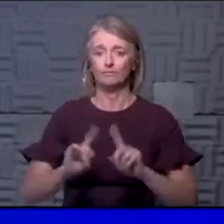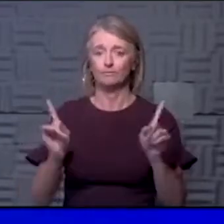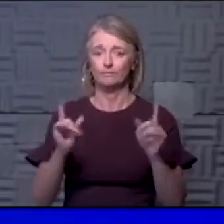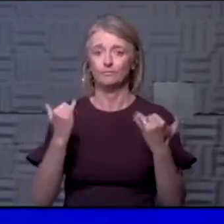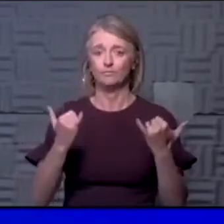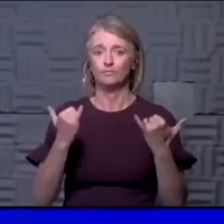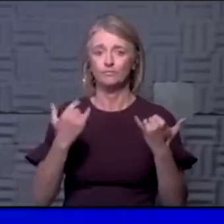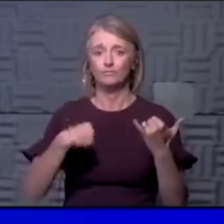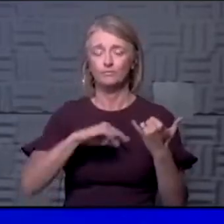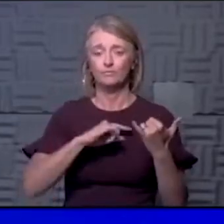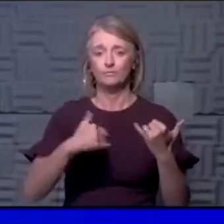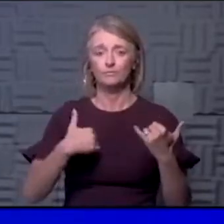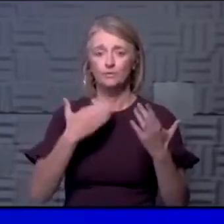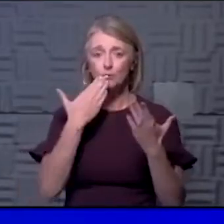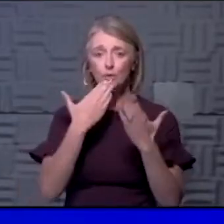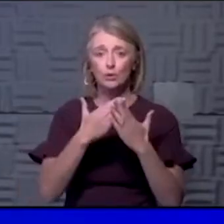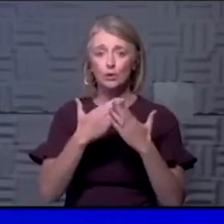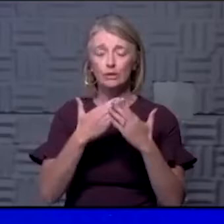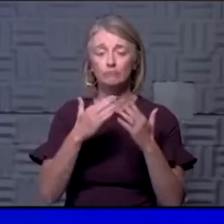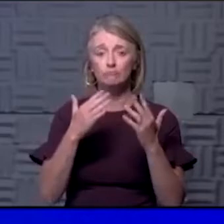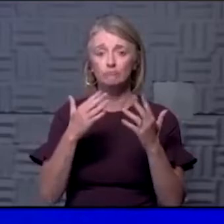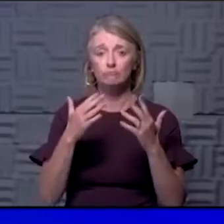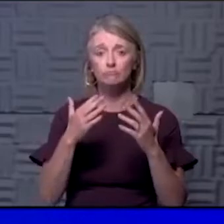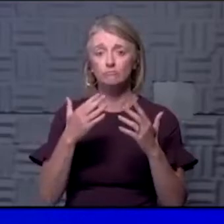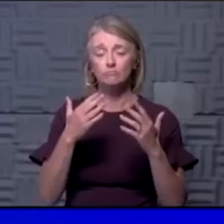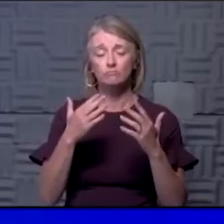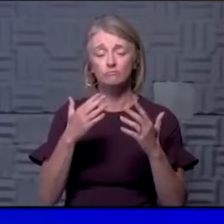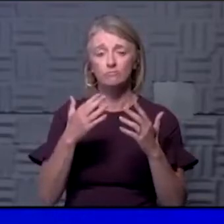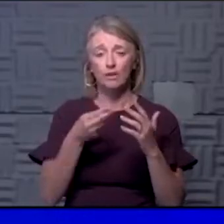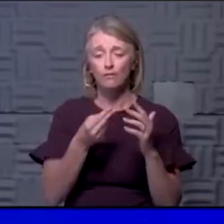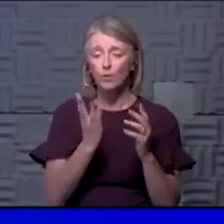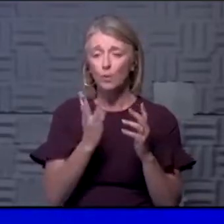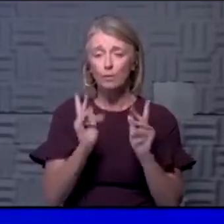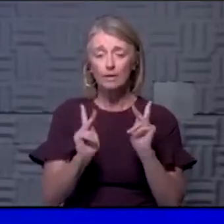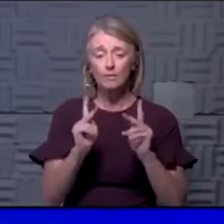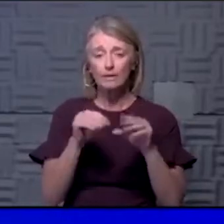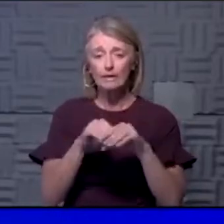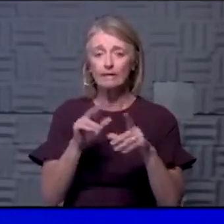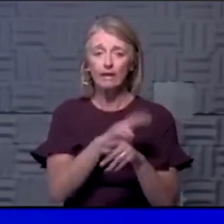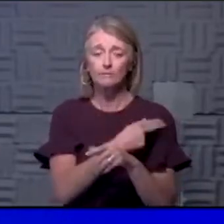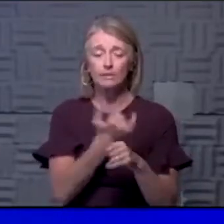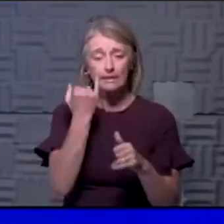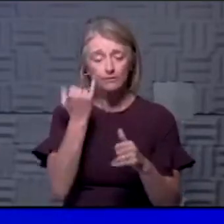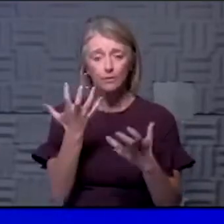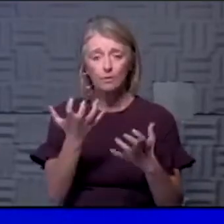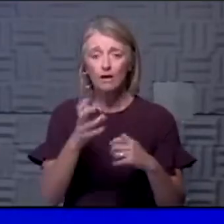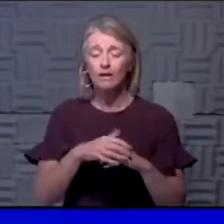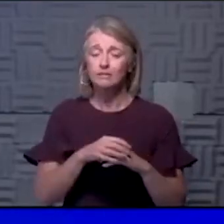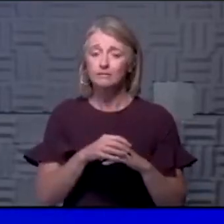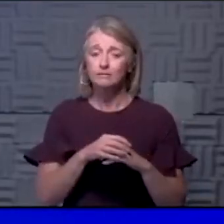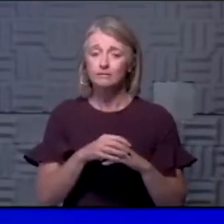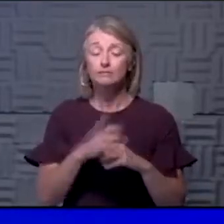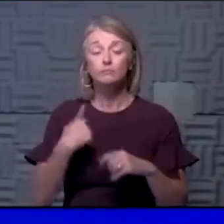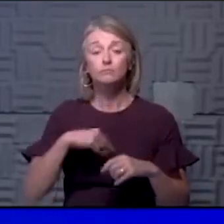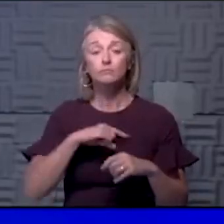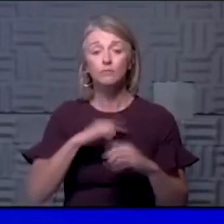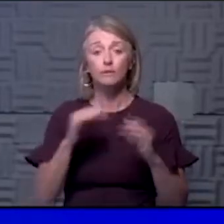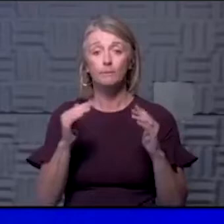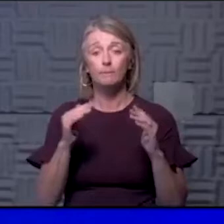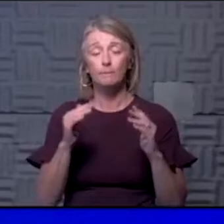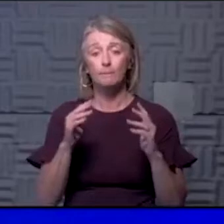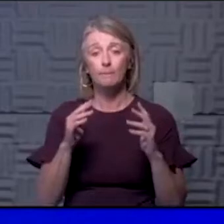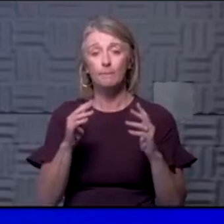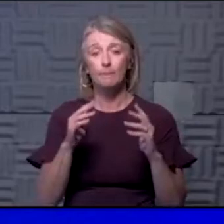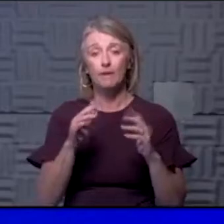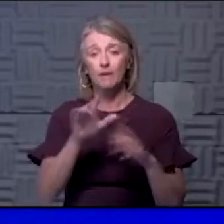right now, I think we are in a good equilibrium. Again, we want as few as people in the hospital as we can have. I think our equilibrium